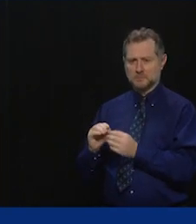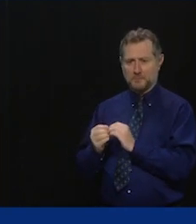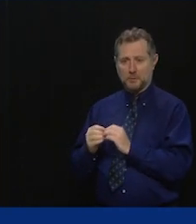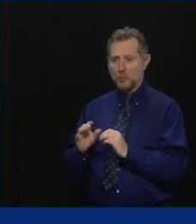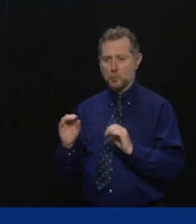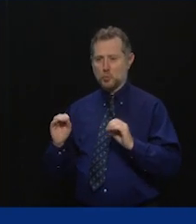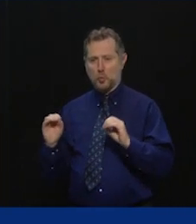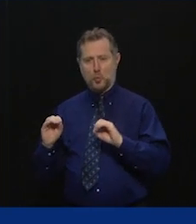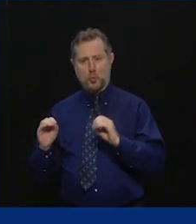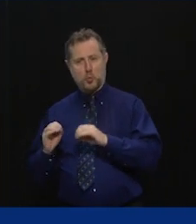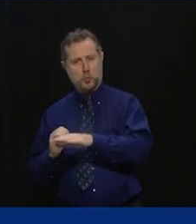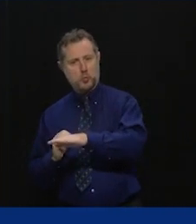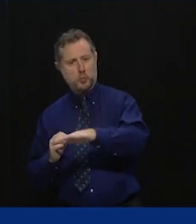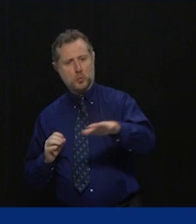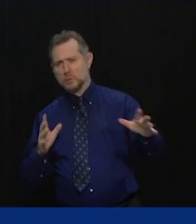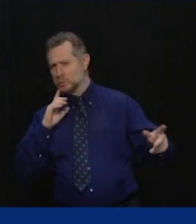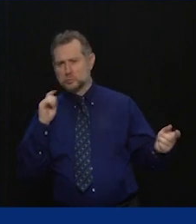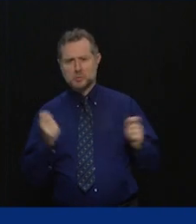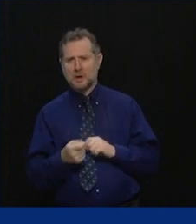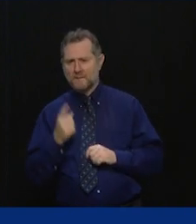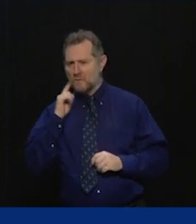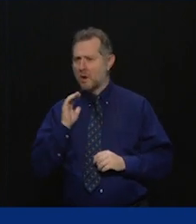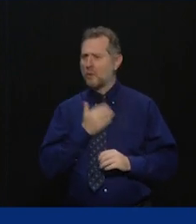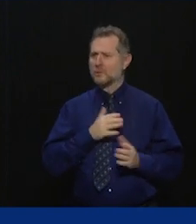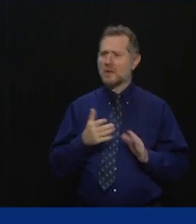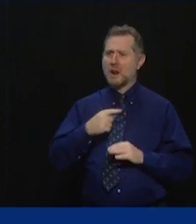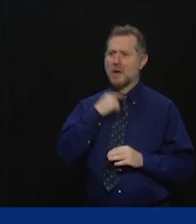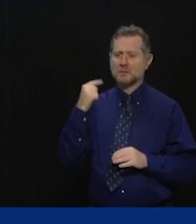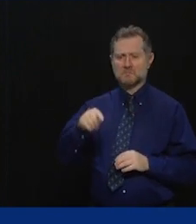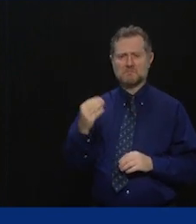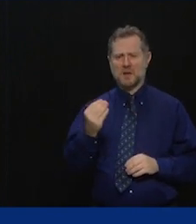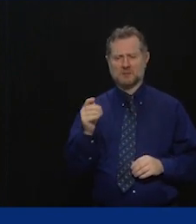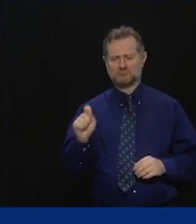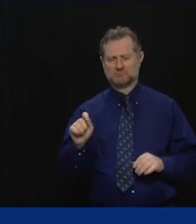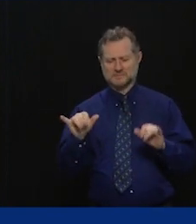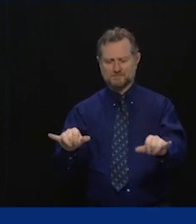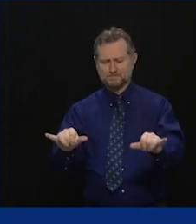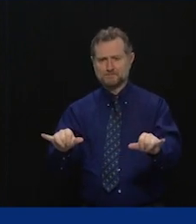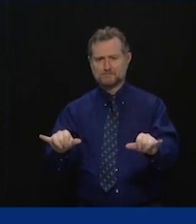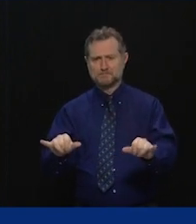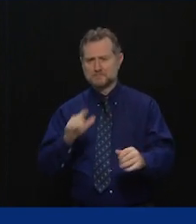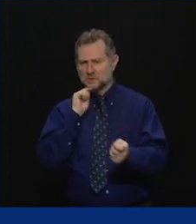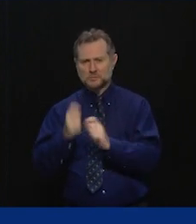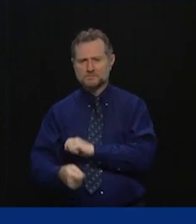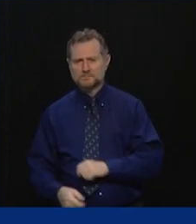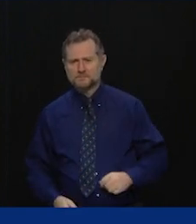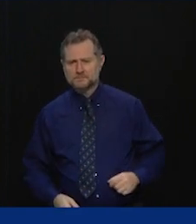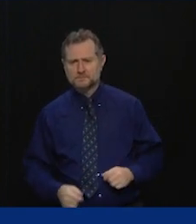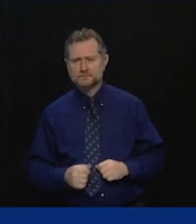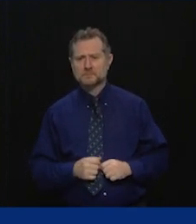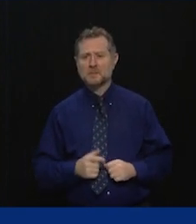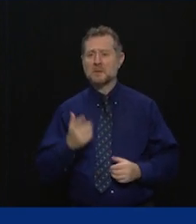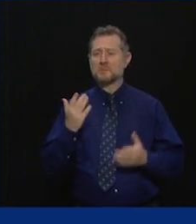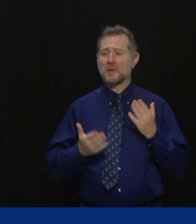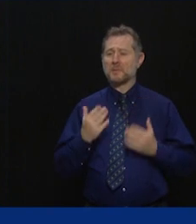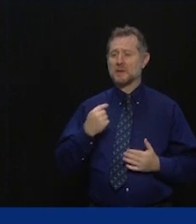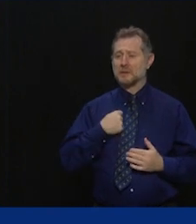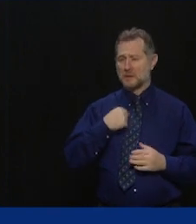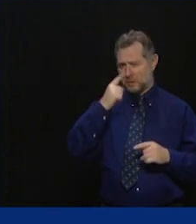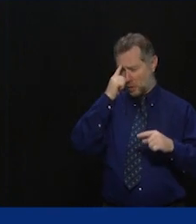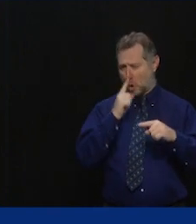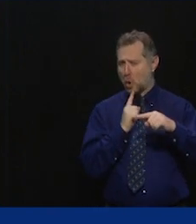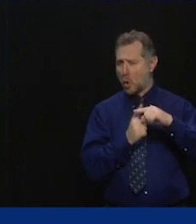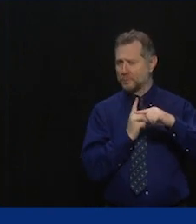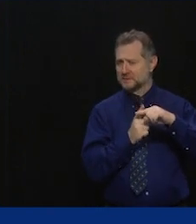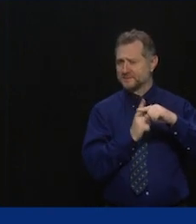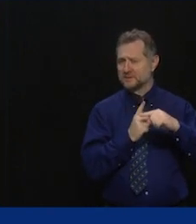strict deadline of Monday. That, again, maybe I'm optimistic. That's how I always am.